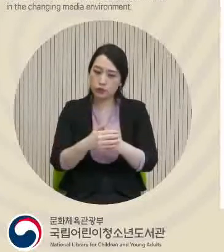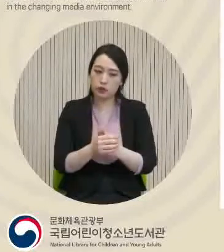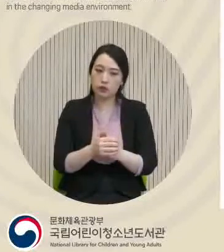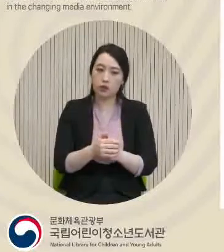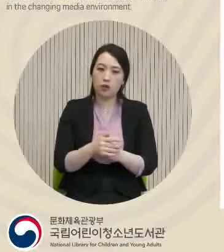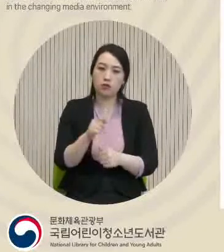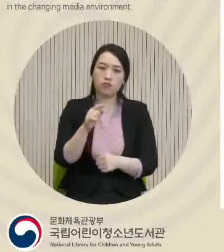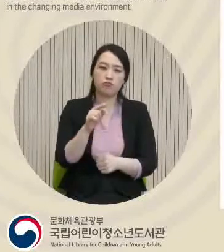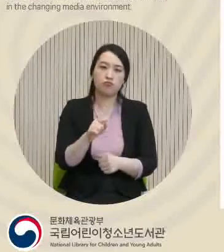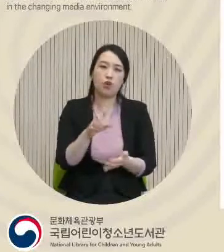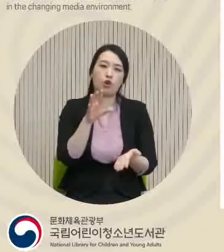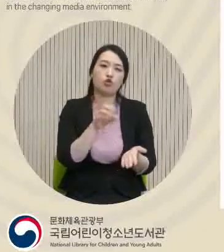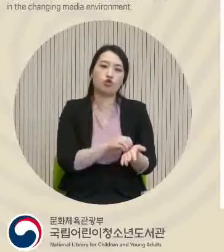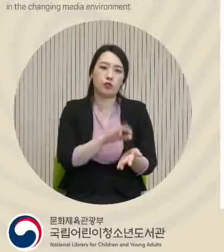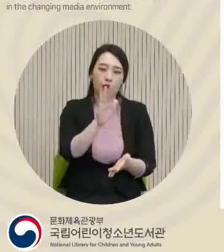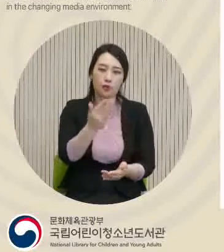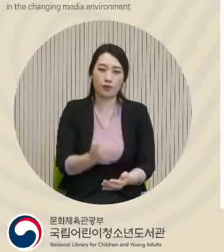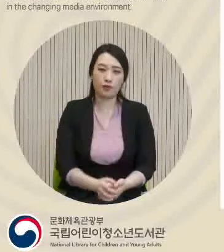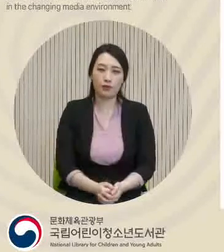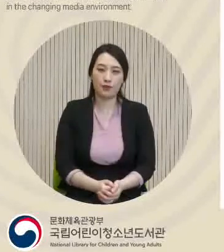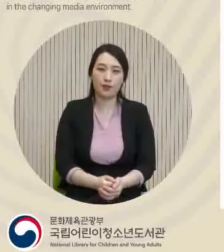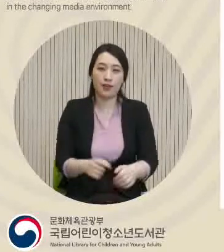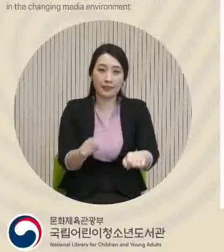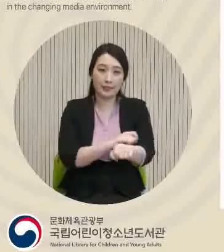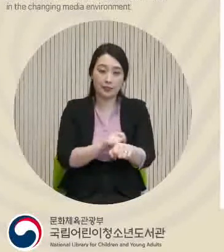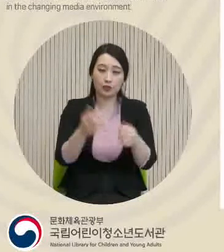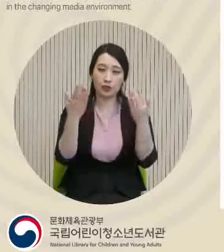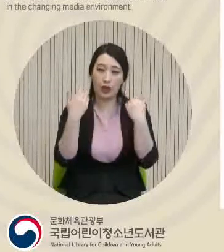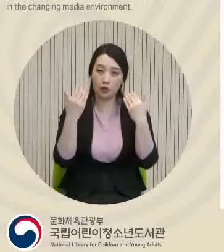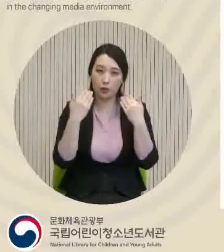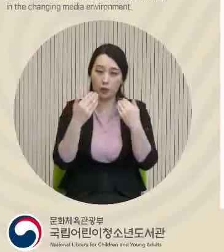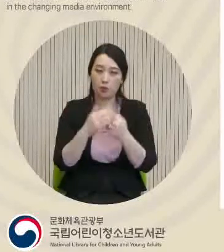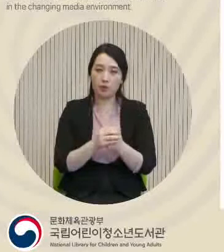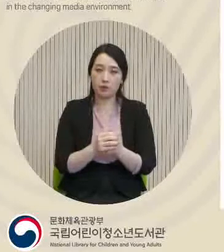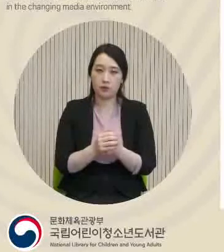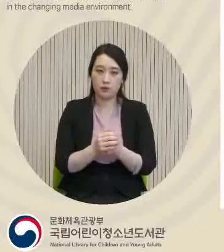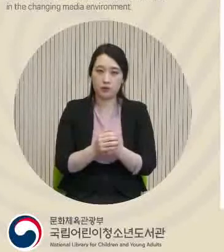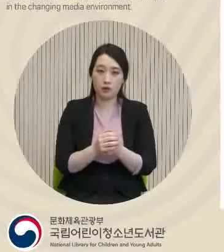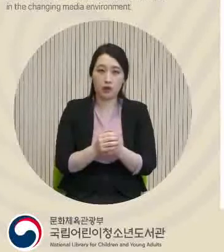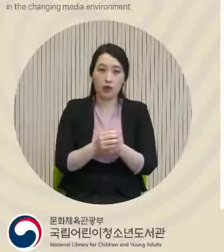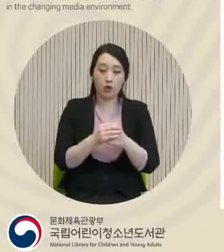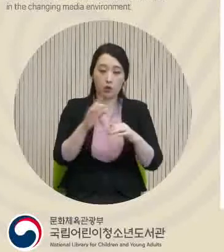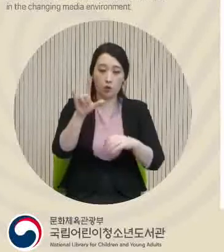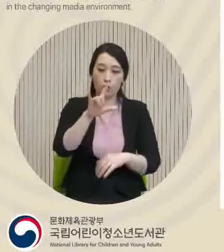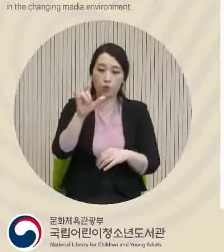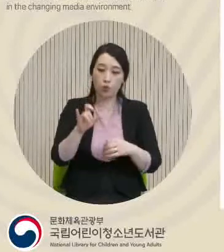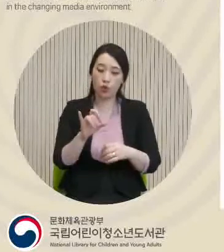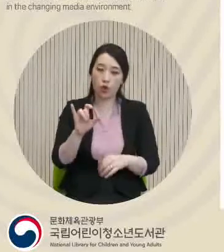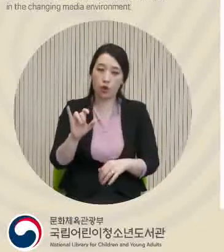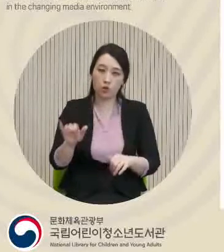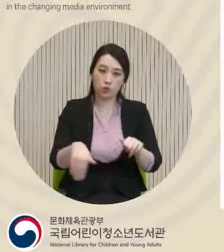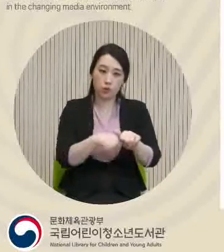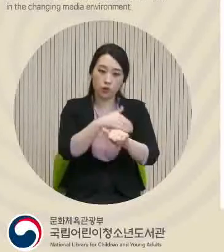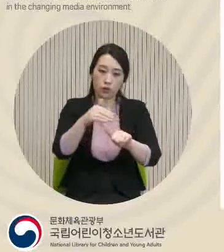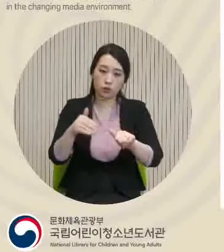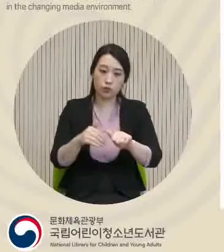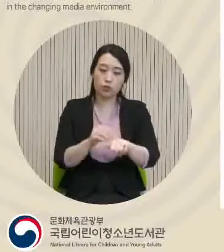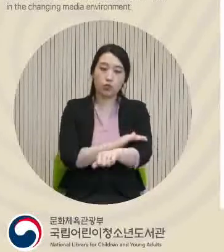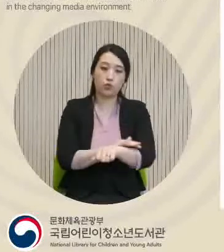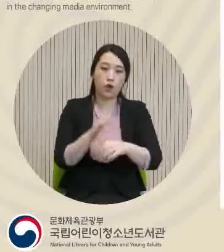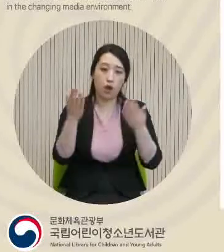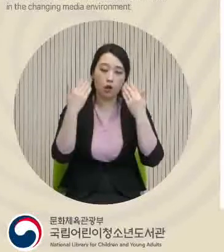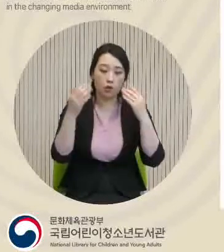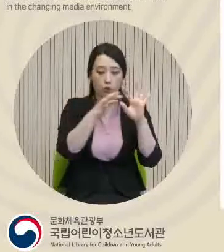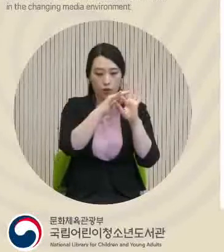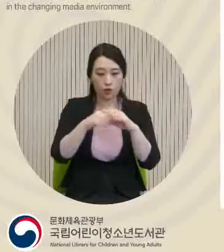to effectively implement this project is the question for us. The special education was